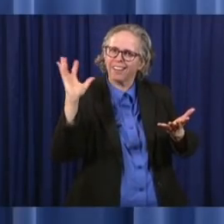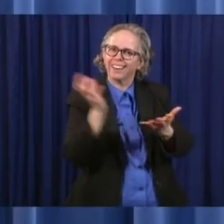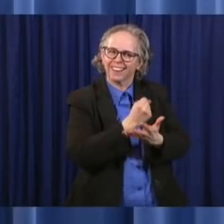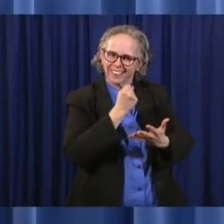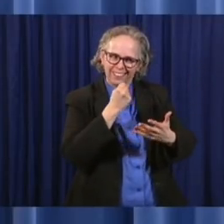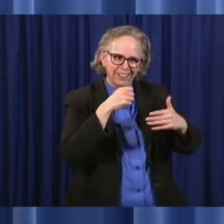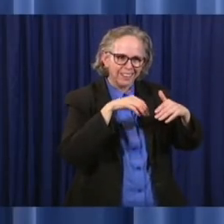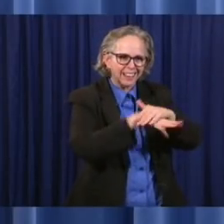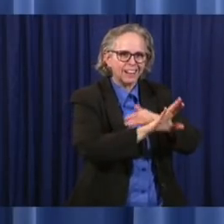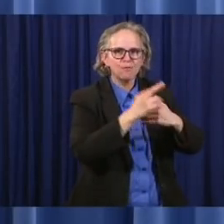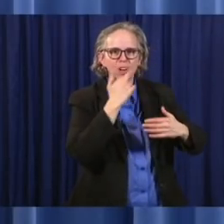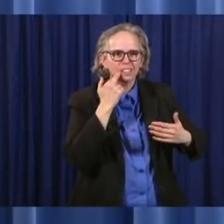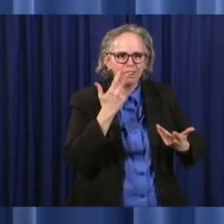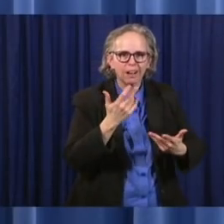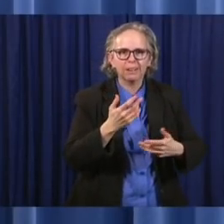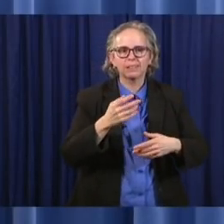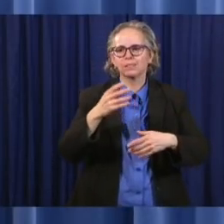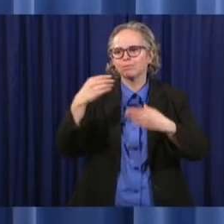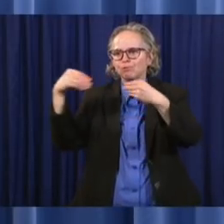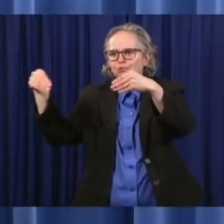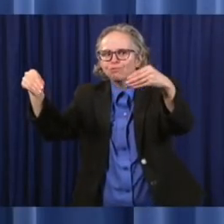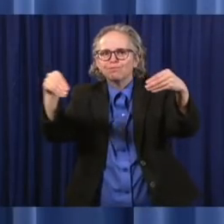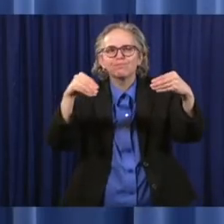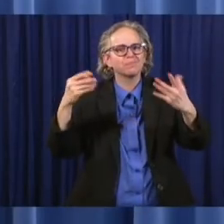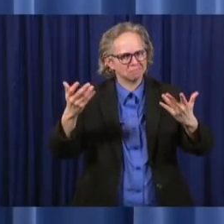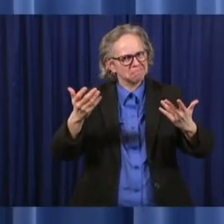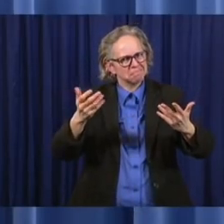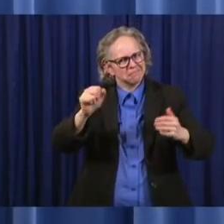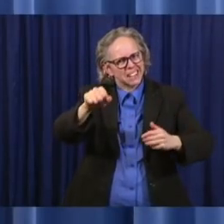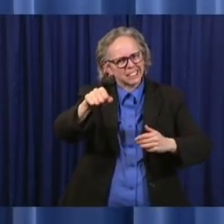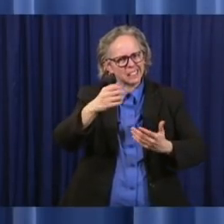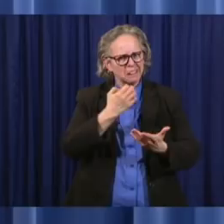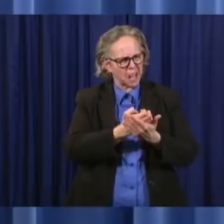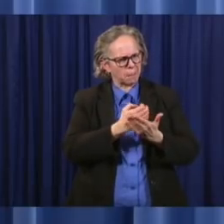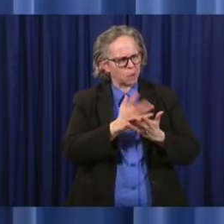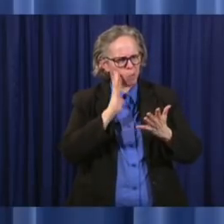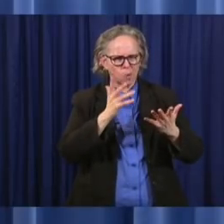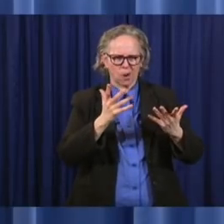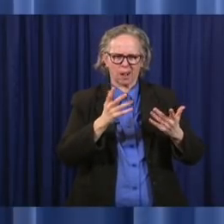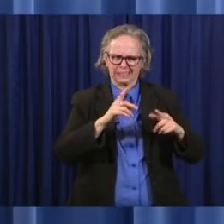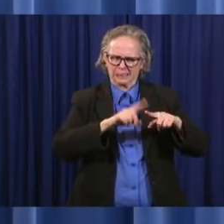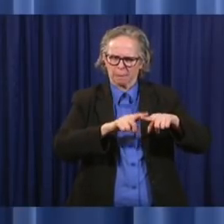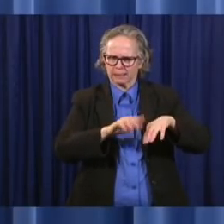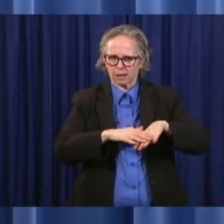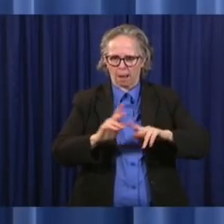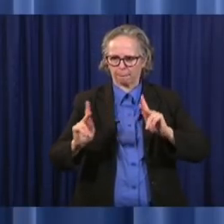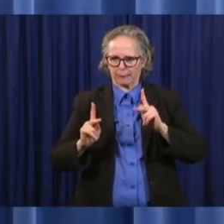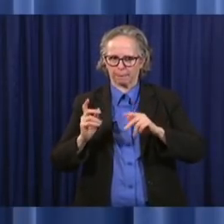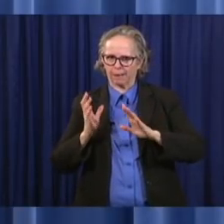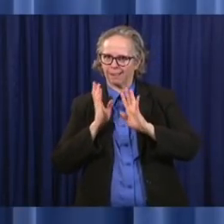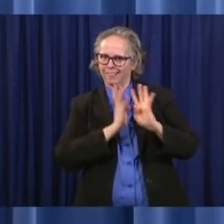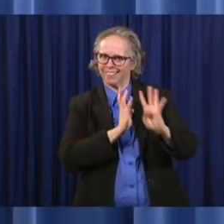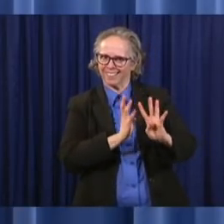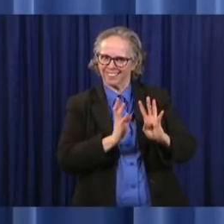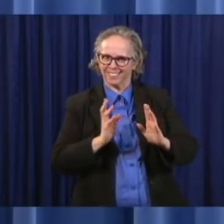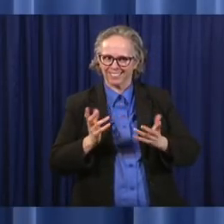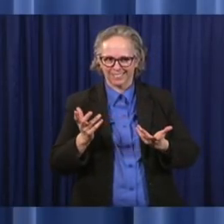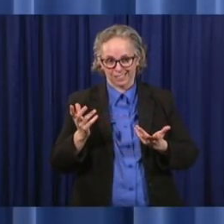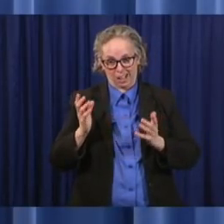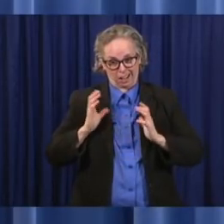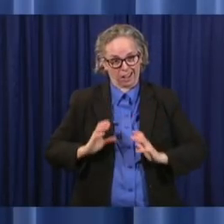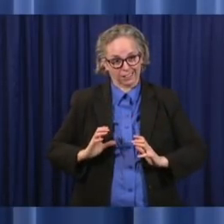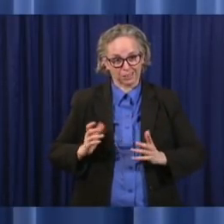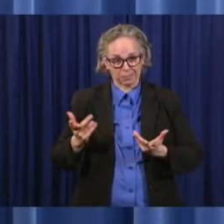retail. A great deal of our economy is obviously driven by the consumer. And if the consumer feels good